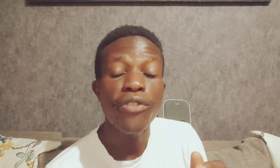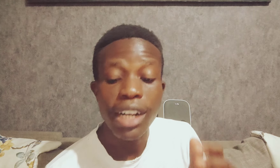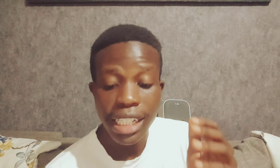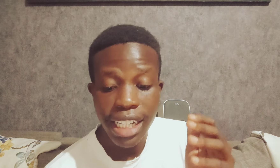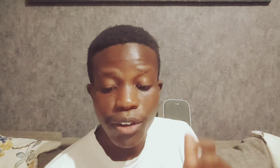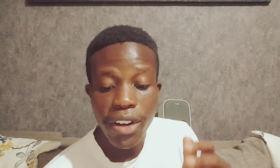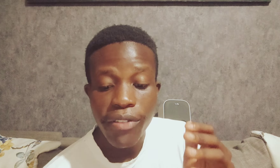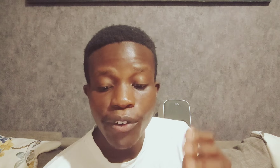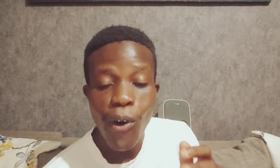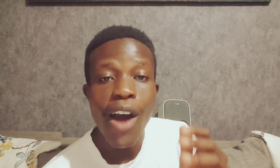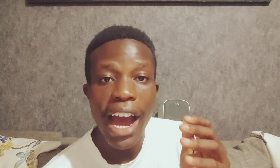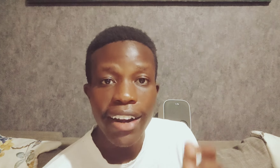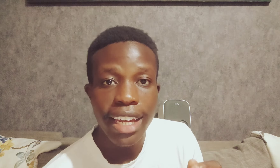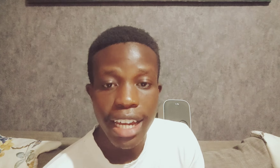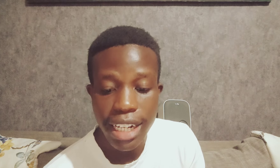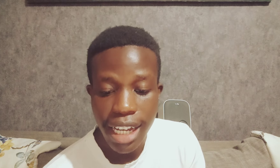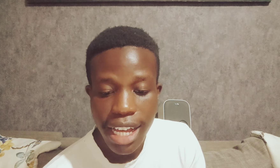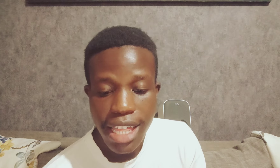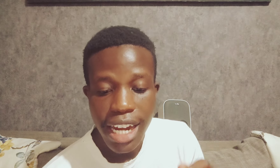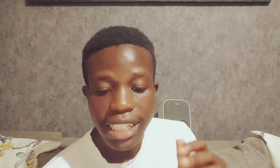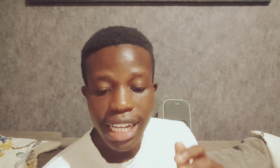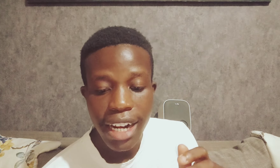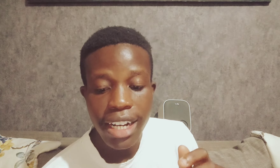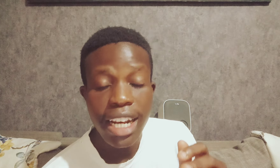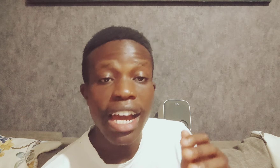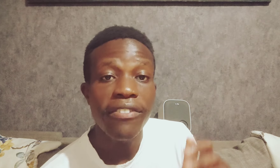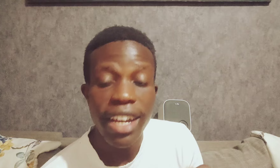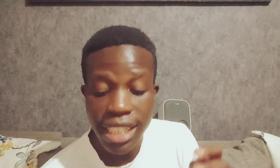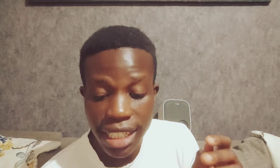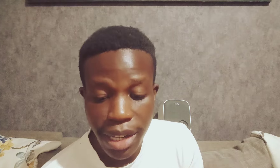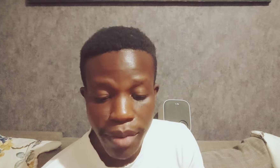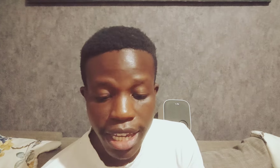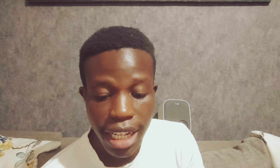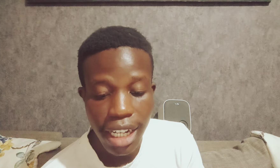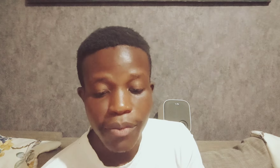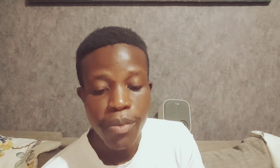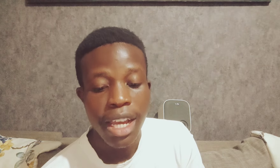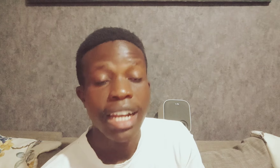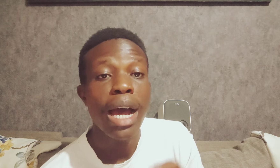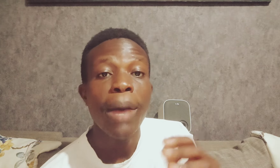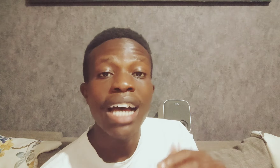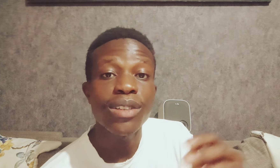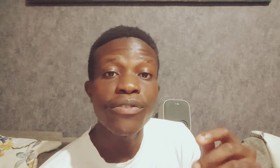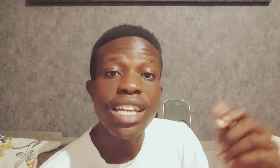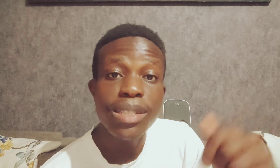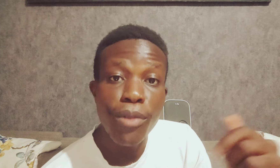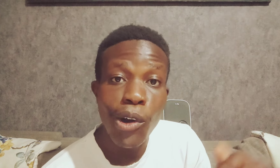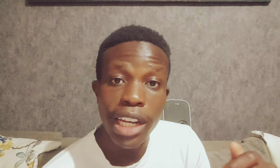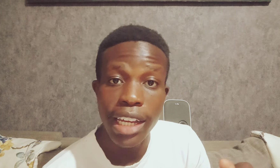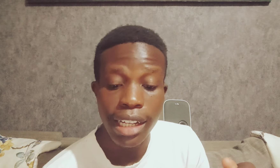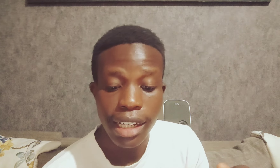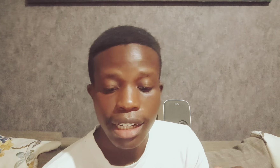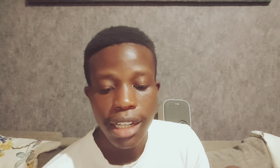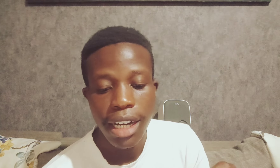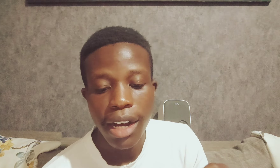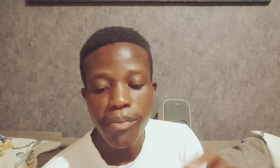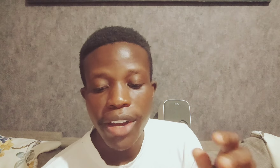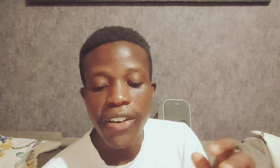a powerful Category 4 hurricane that is currently affecting Jamaica. And as of this